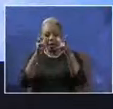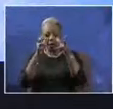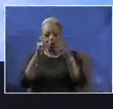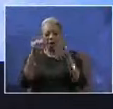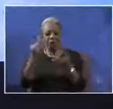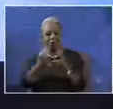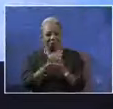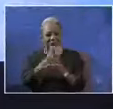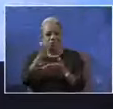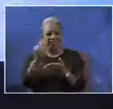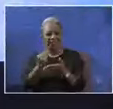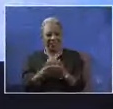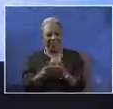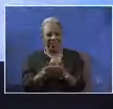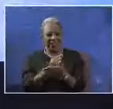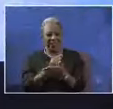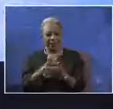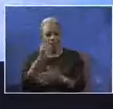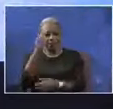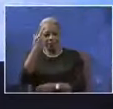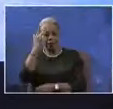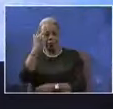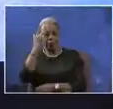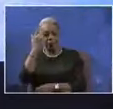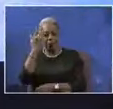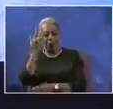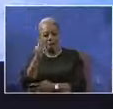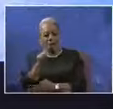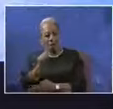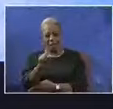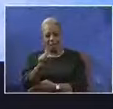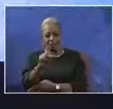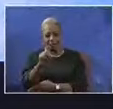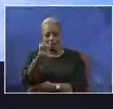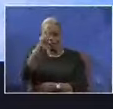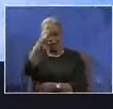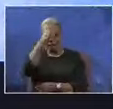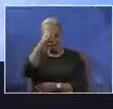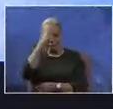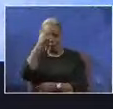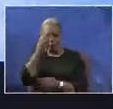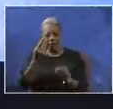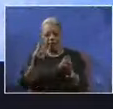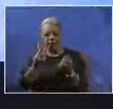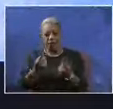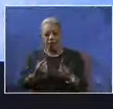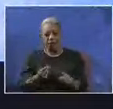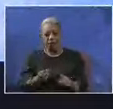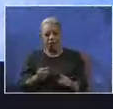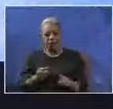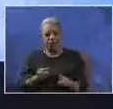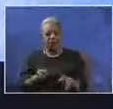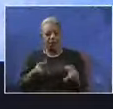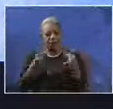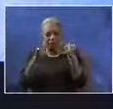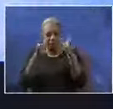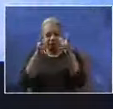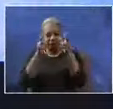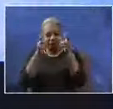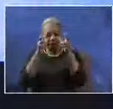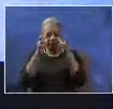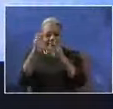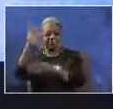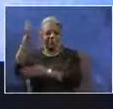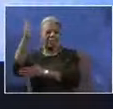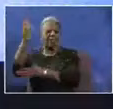You can tell when you've heard the gospel because when you hear a lecture, this is what happens. You can always tell when